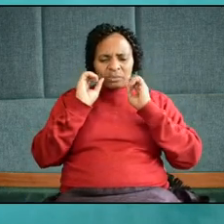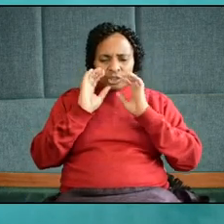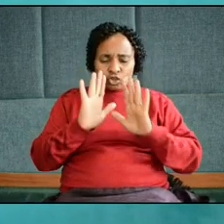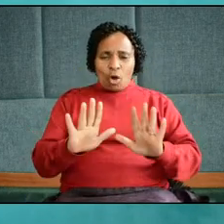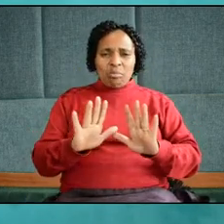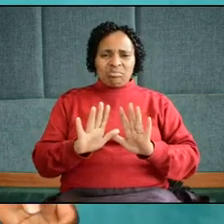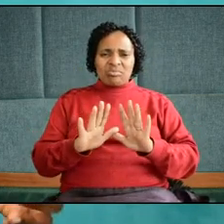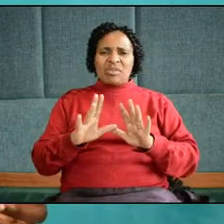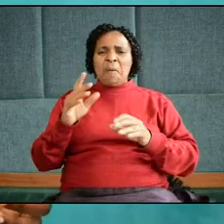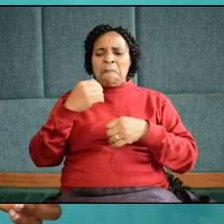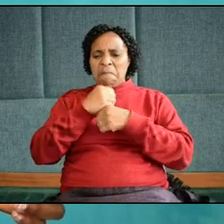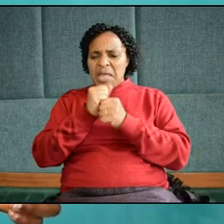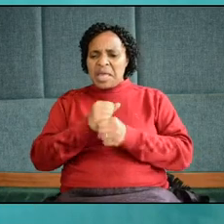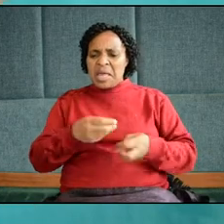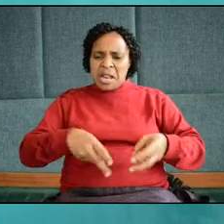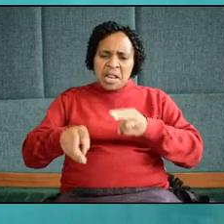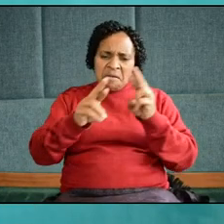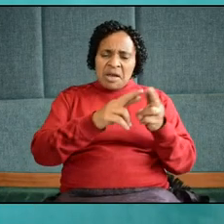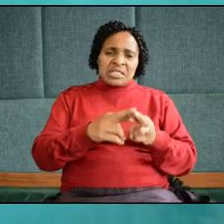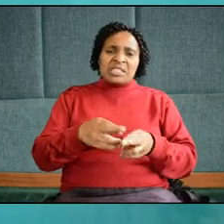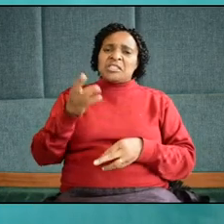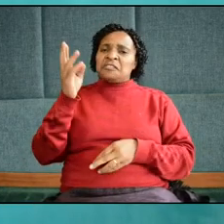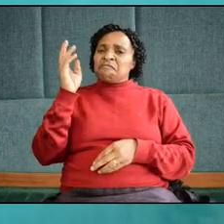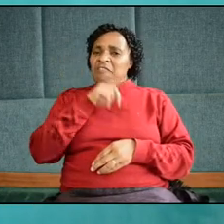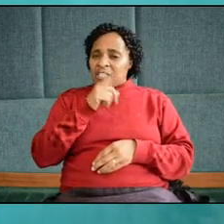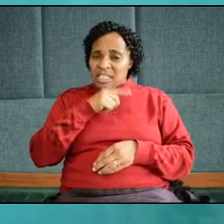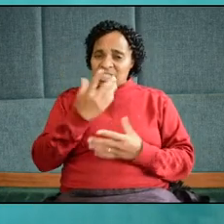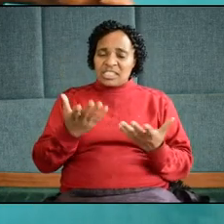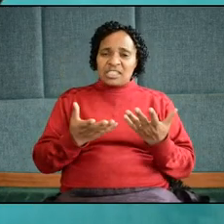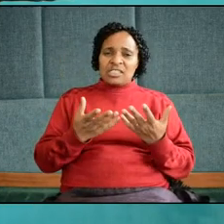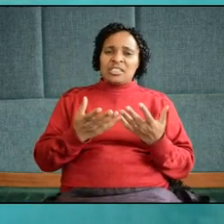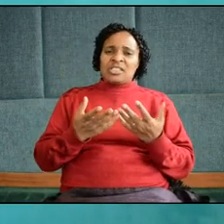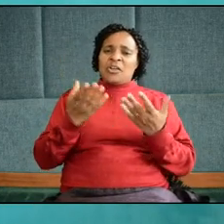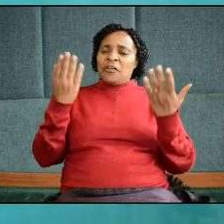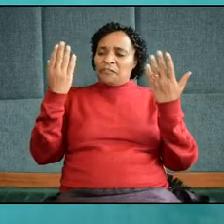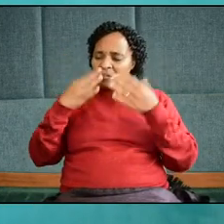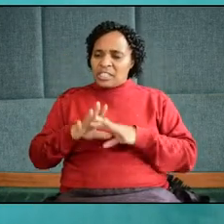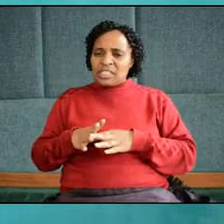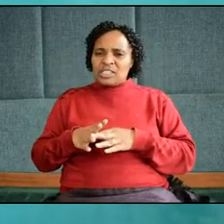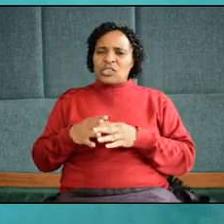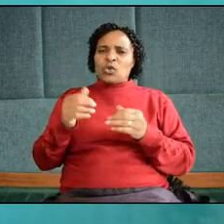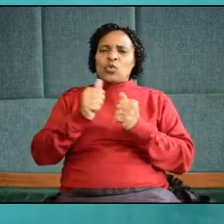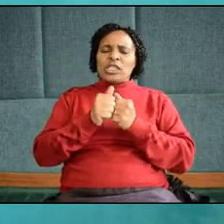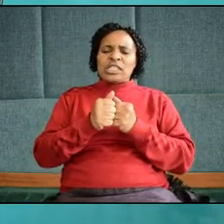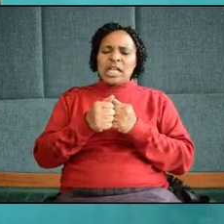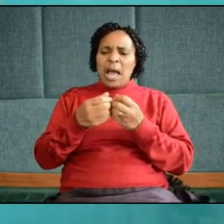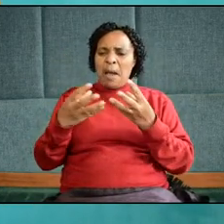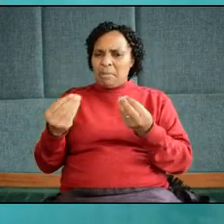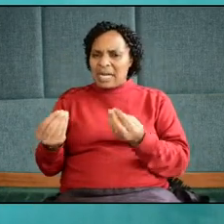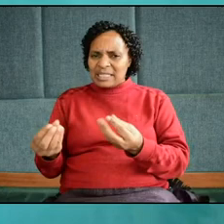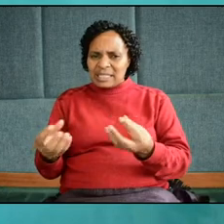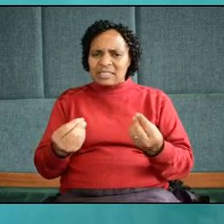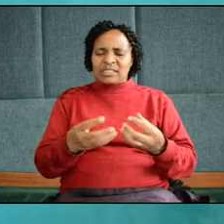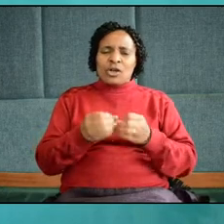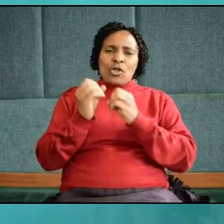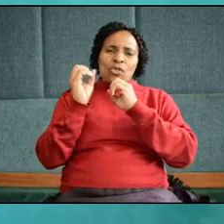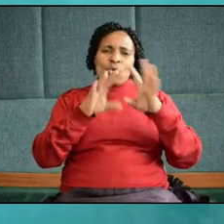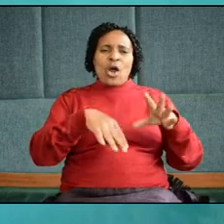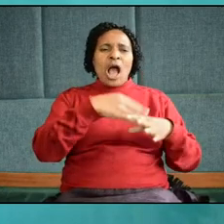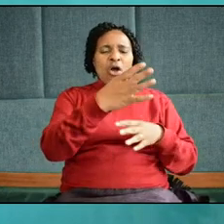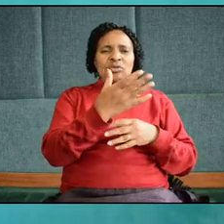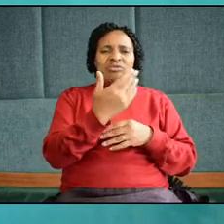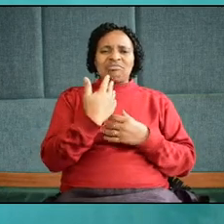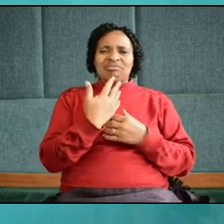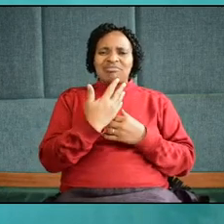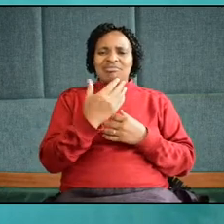polluting drains. That is when you finish with a single-use plastic, I think we can just stop throwing it out of the window. So I think that's